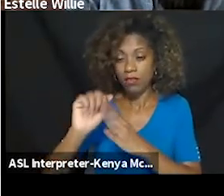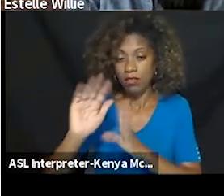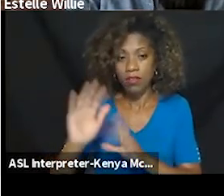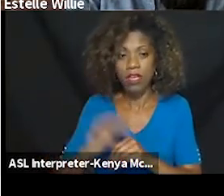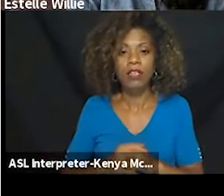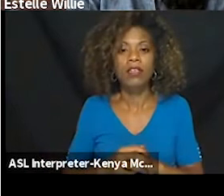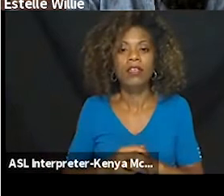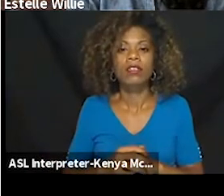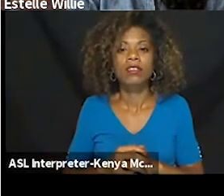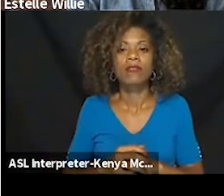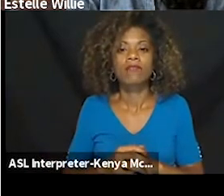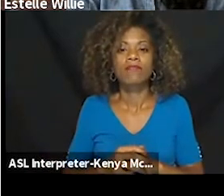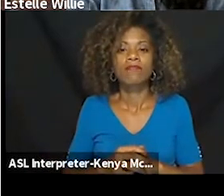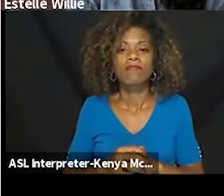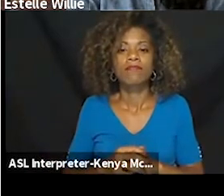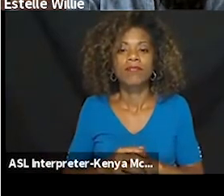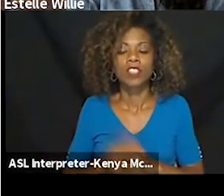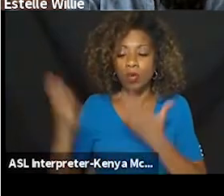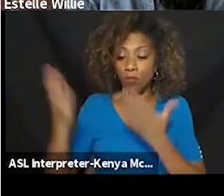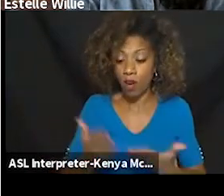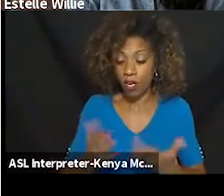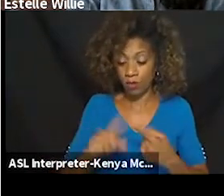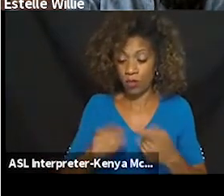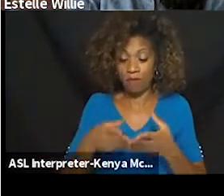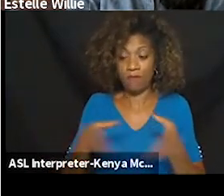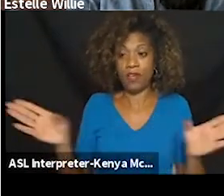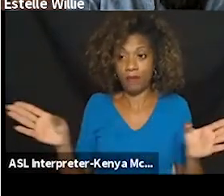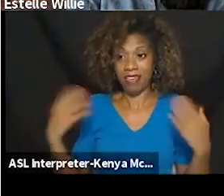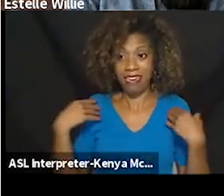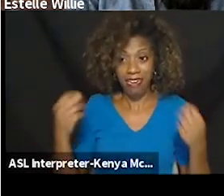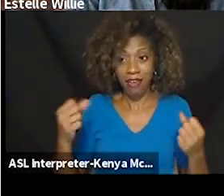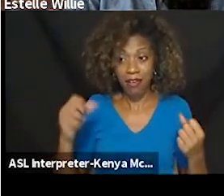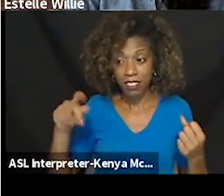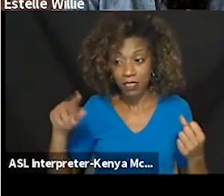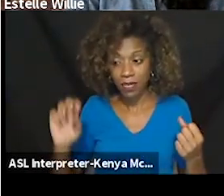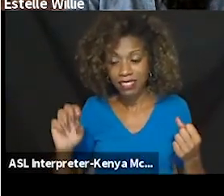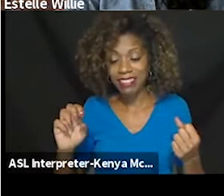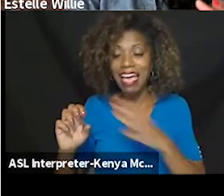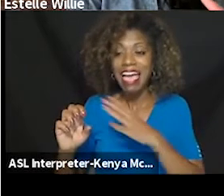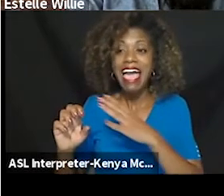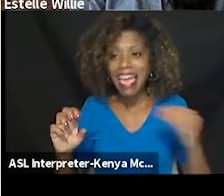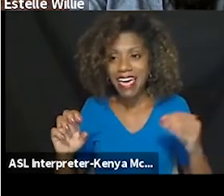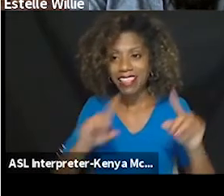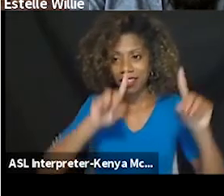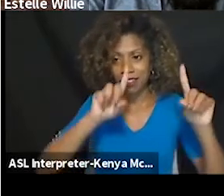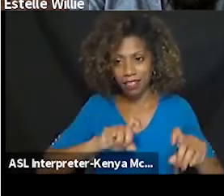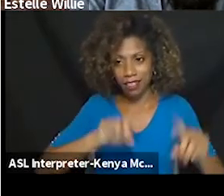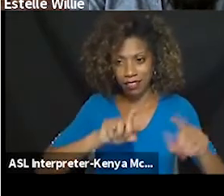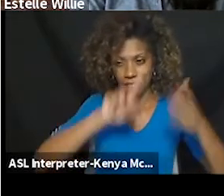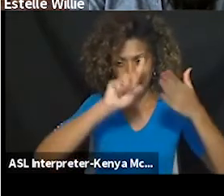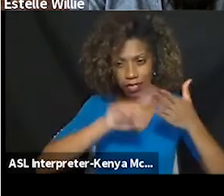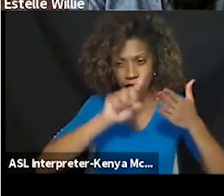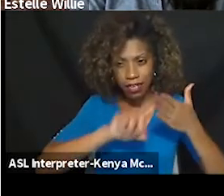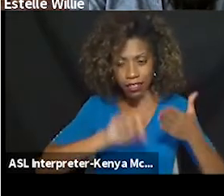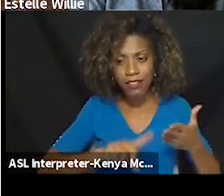health space, and also the testing and diagnostic space to think through what could it look like if